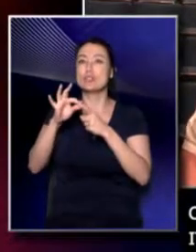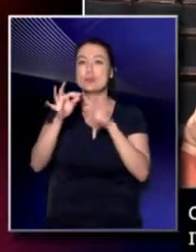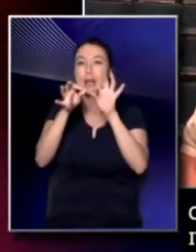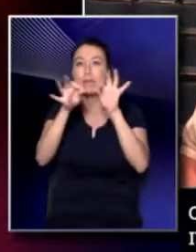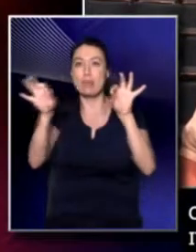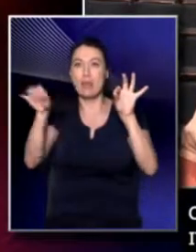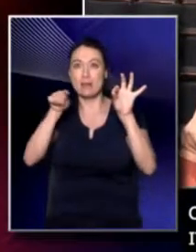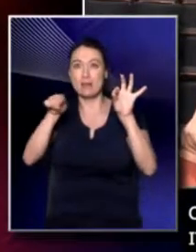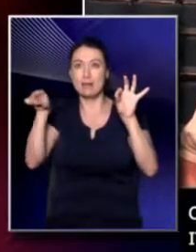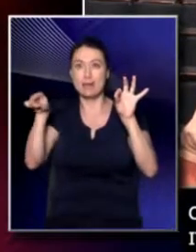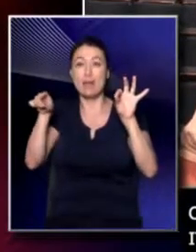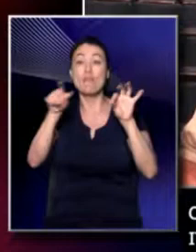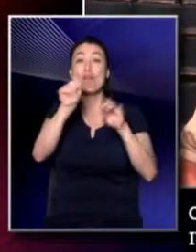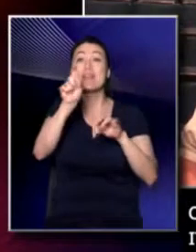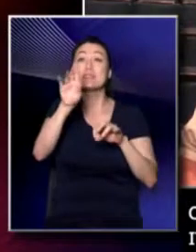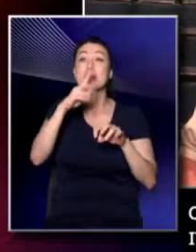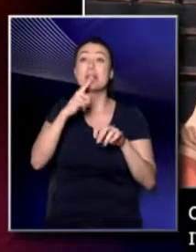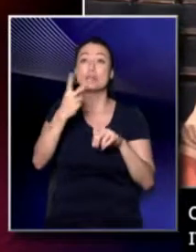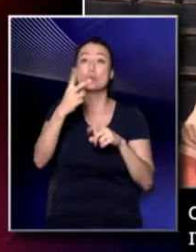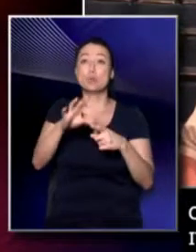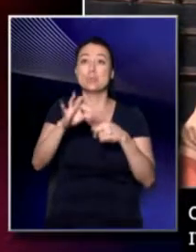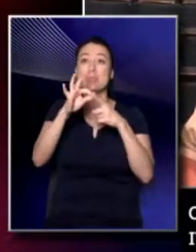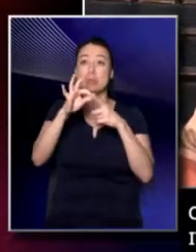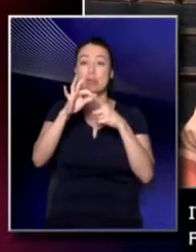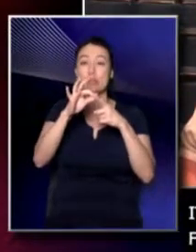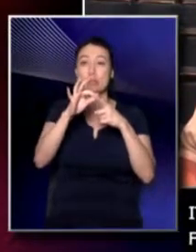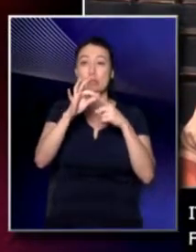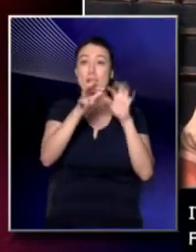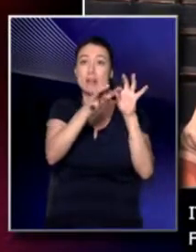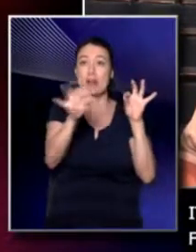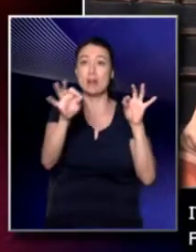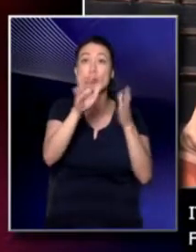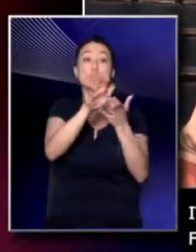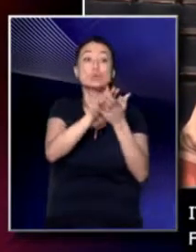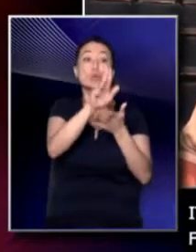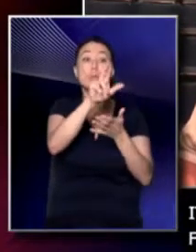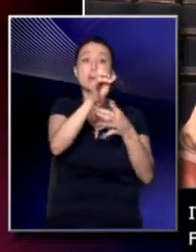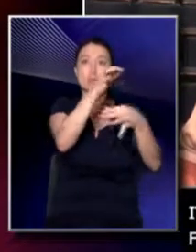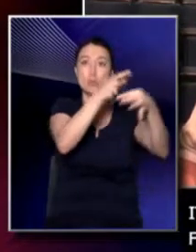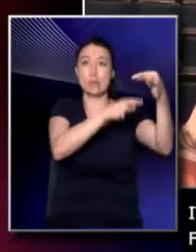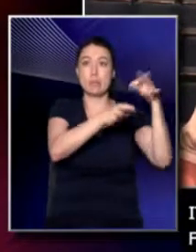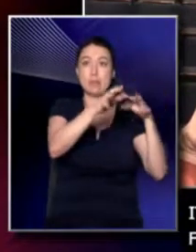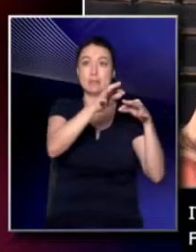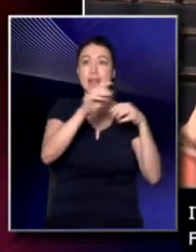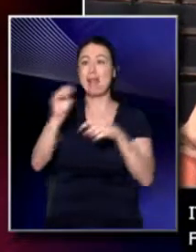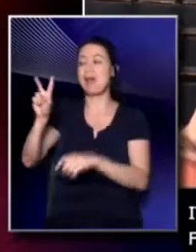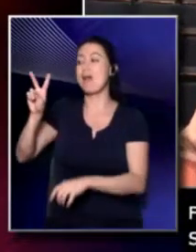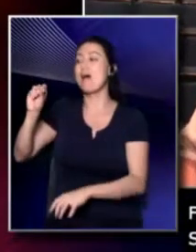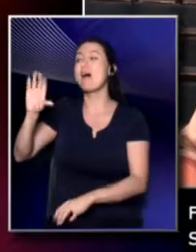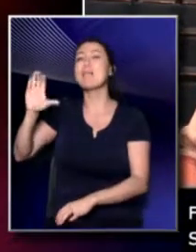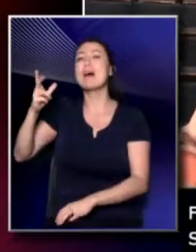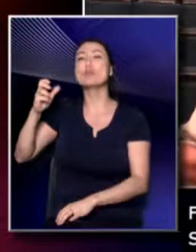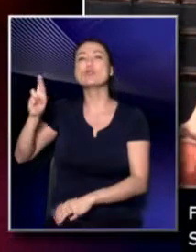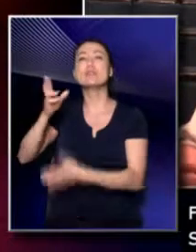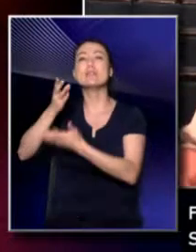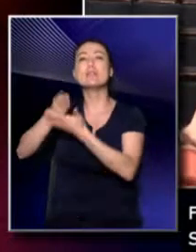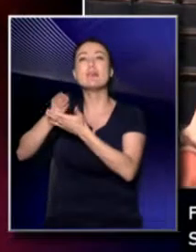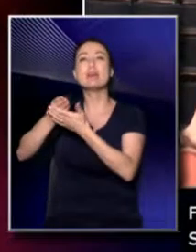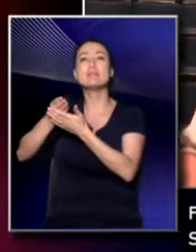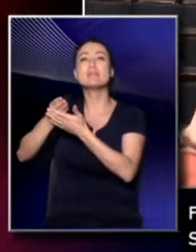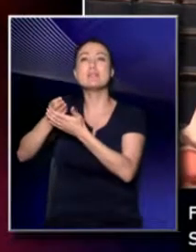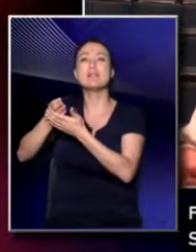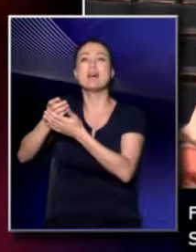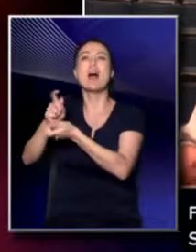ASDB accounts for 2 special line items: school bus replacement and a voucher fund adjustment. And that voucher